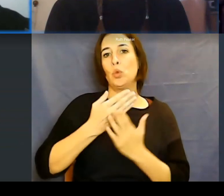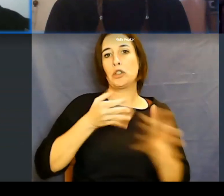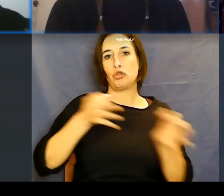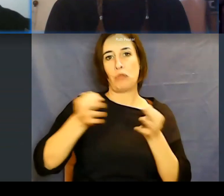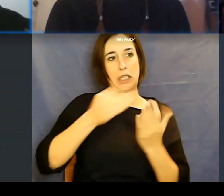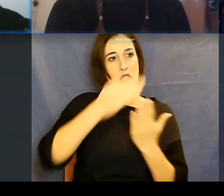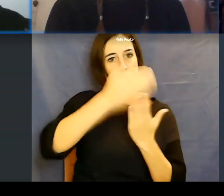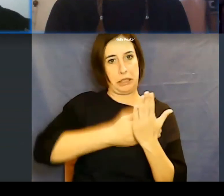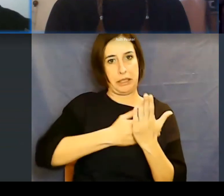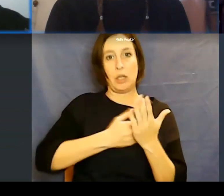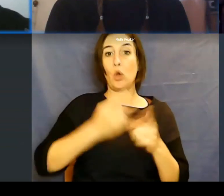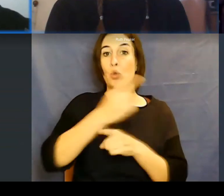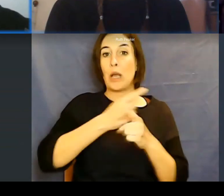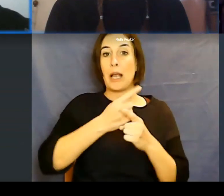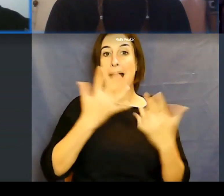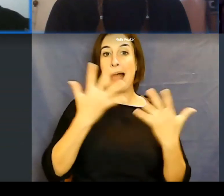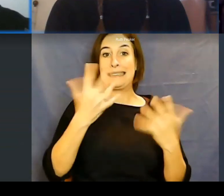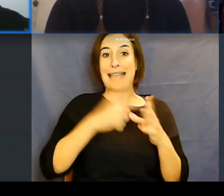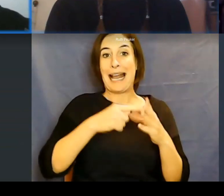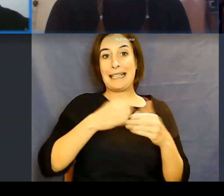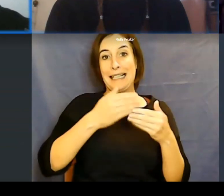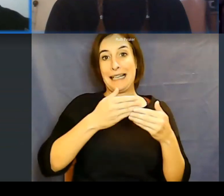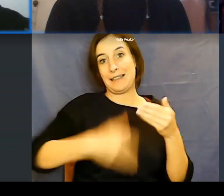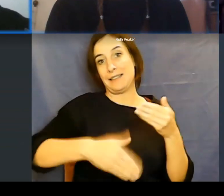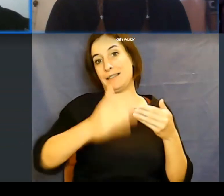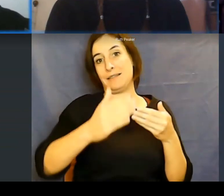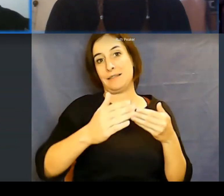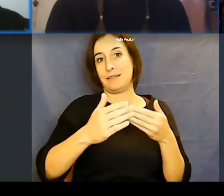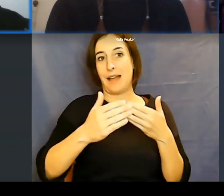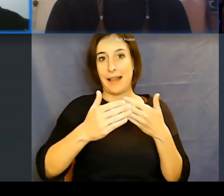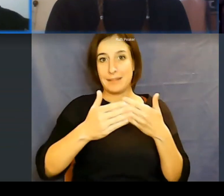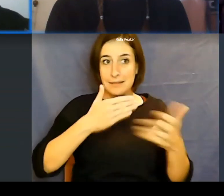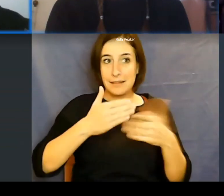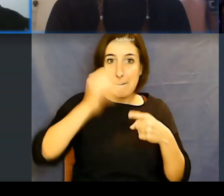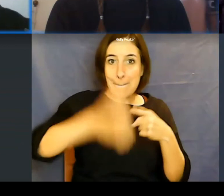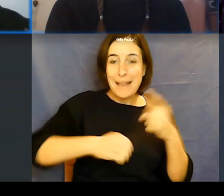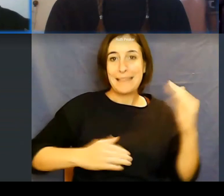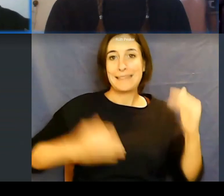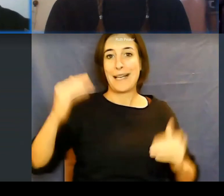and tackling inequalities being at the heart of that. And we'll be certainly